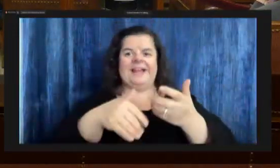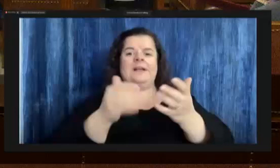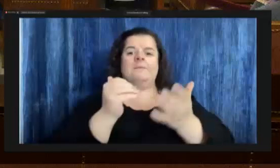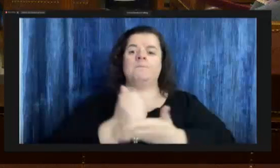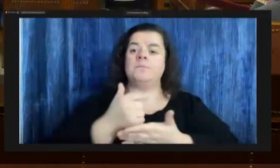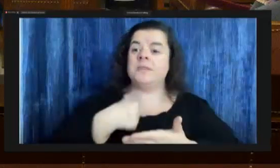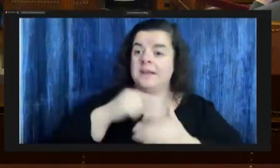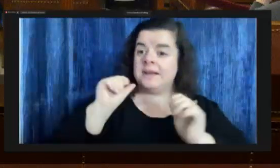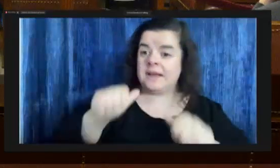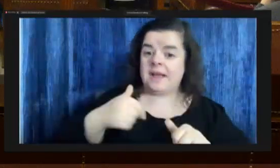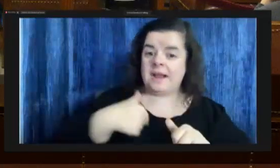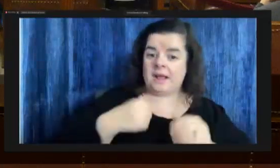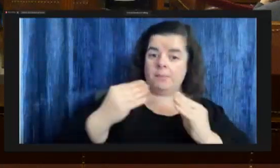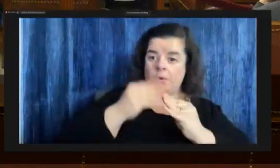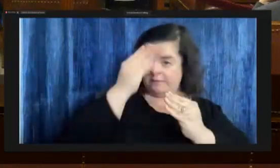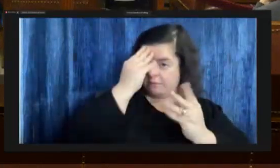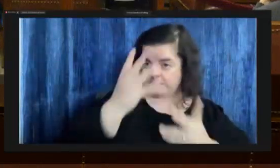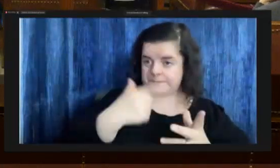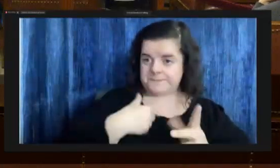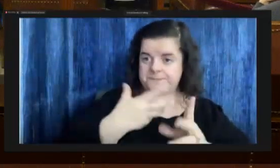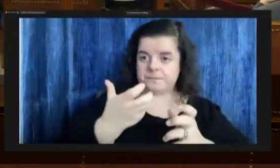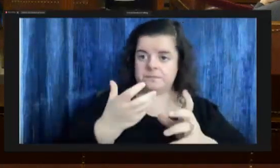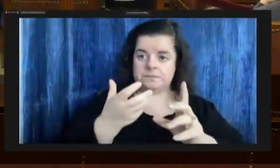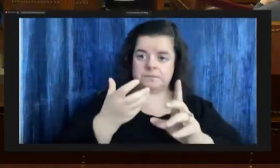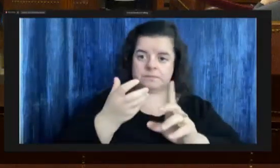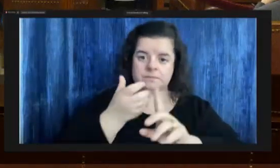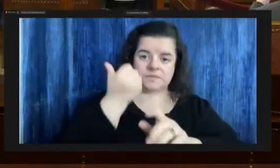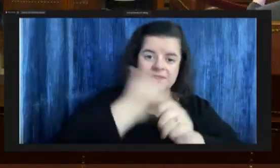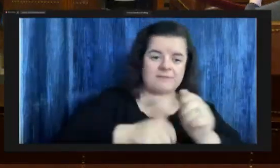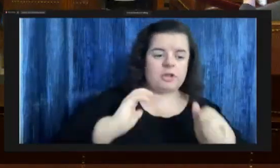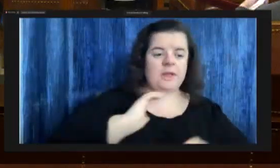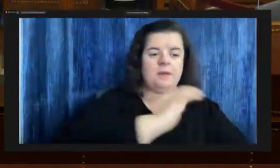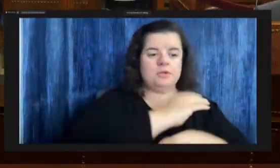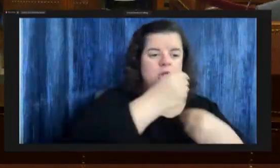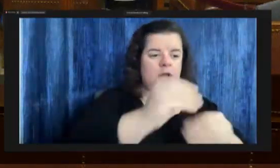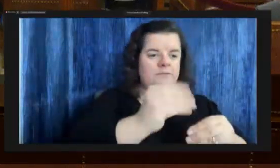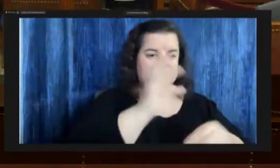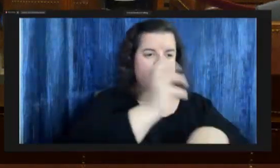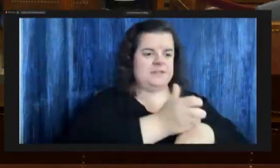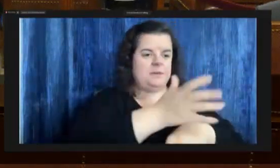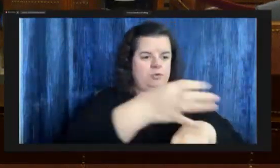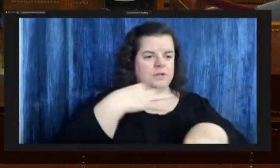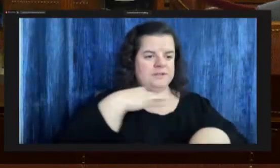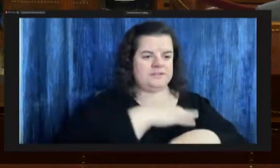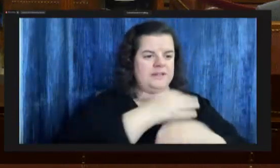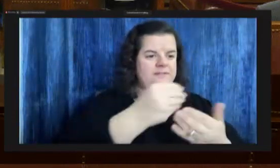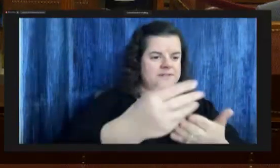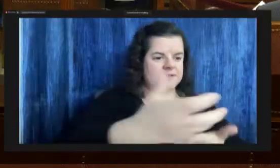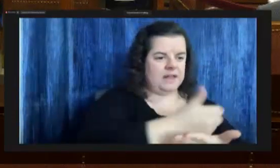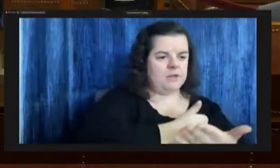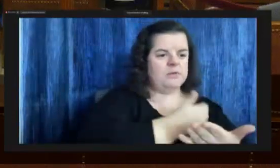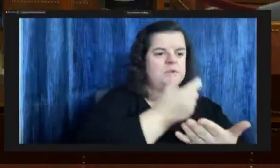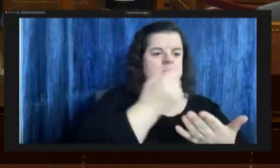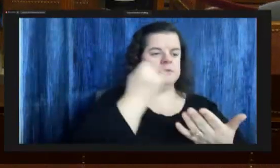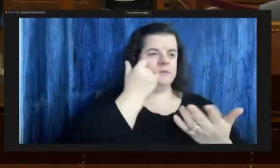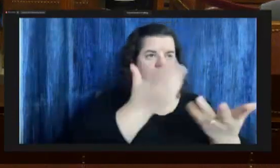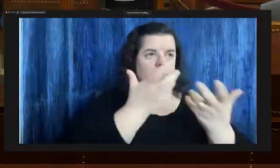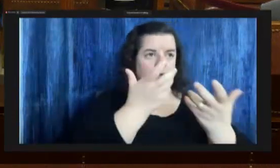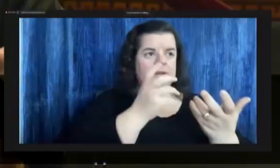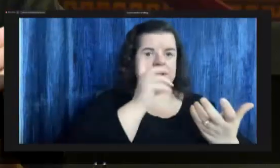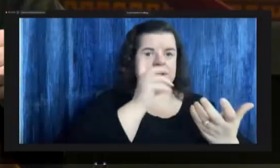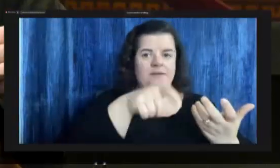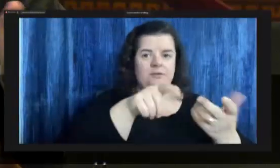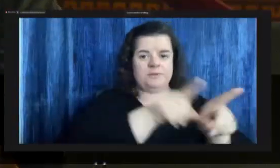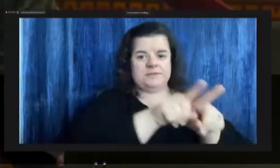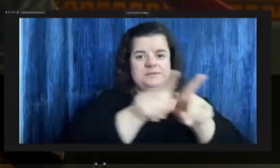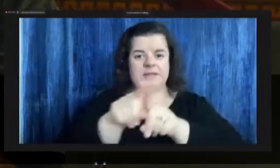little bit more light? Yeah, please. Just echo yeah. that. So it is up to every council office to set your staffs and salaries as you please. It does not have to be the same in each